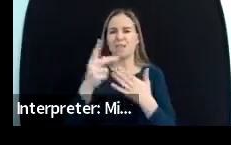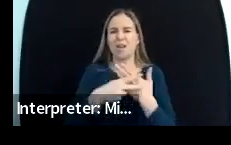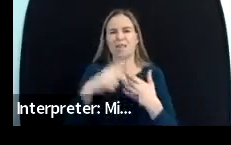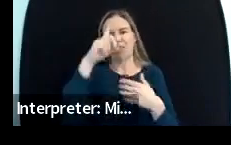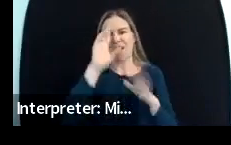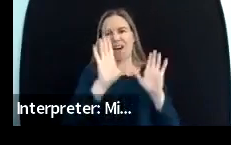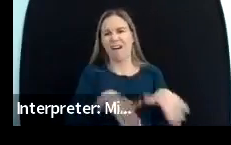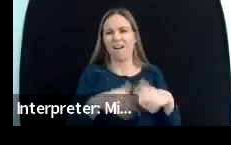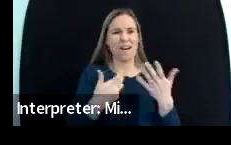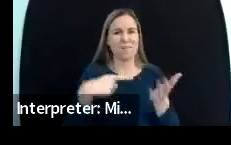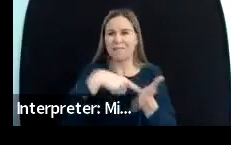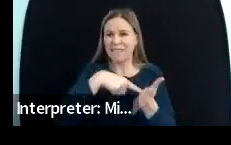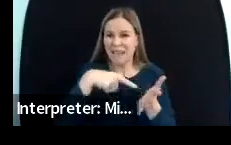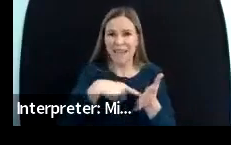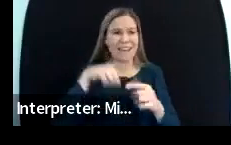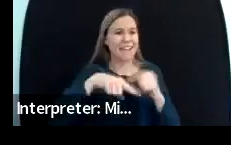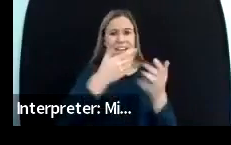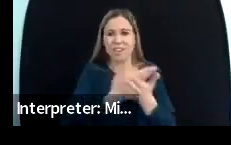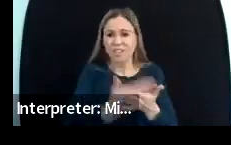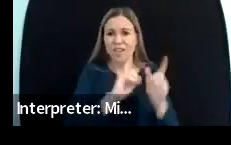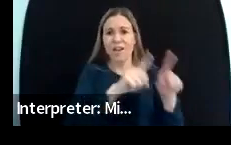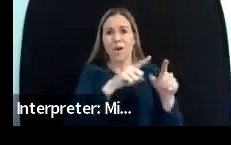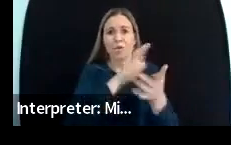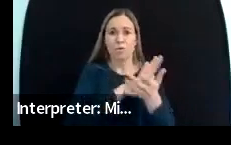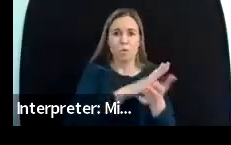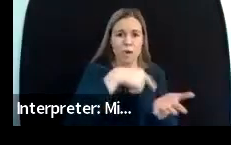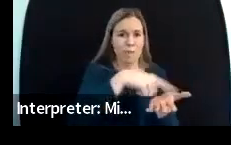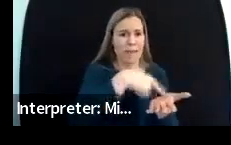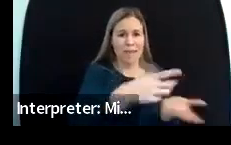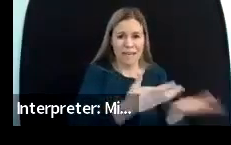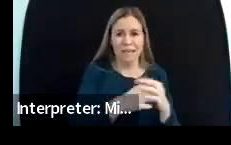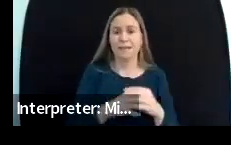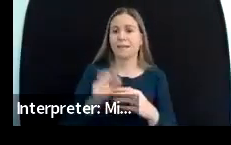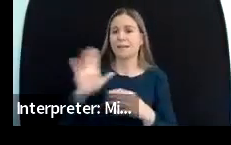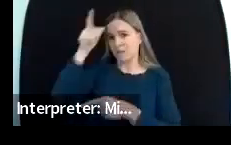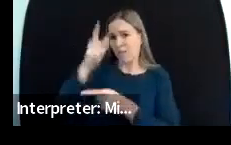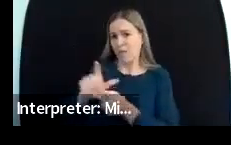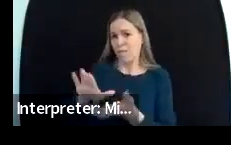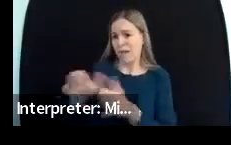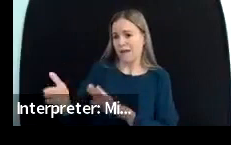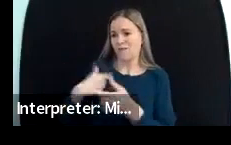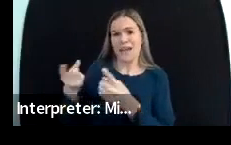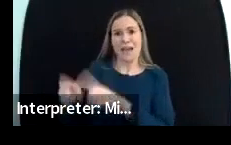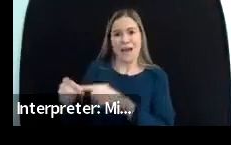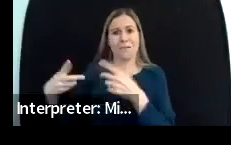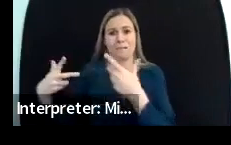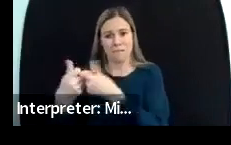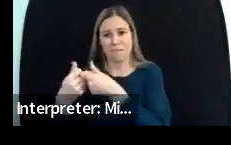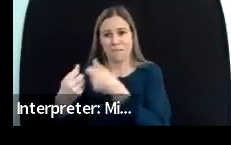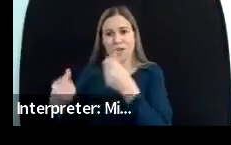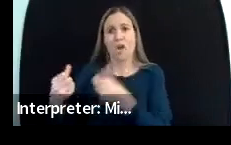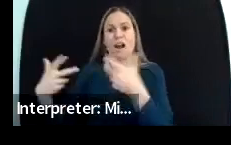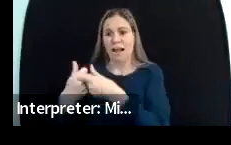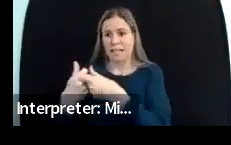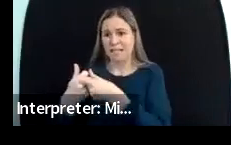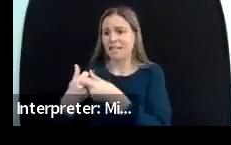deep in debt to continue justifying the tuition. He lost his brother to a car accident around the same time and found it hard to focus